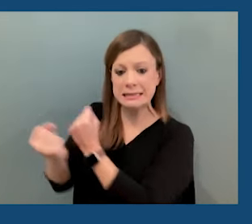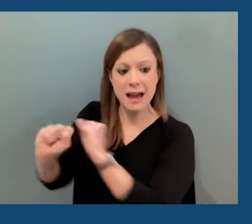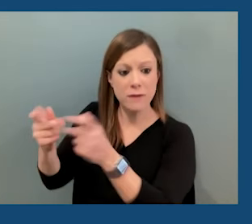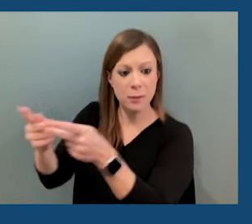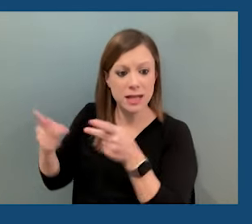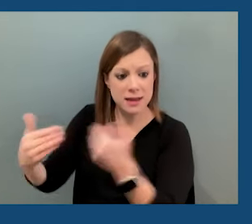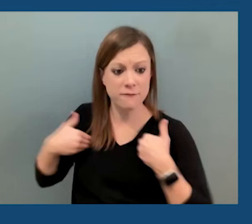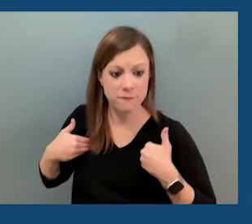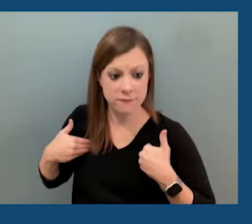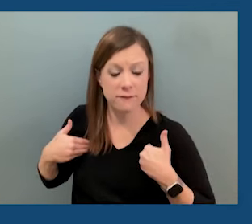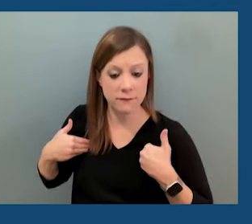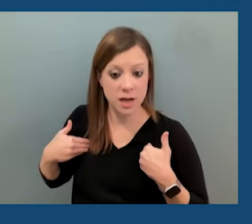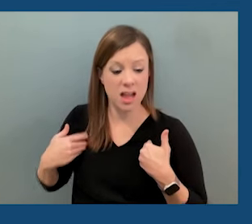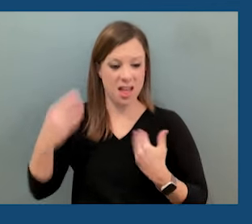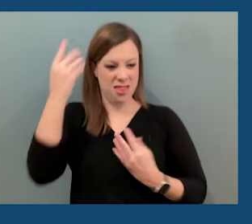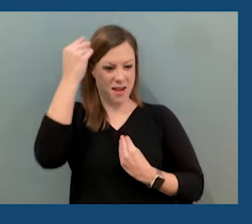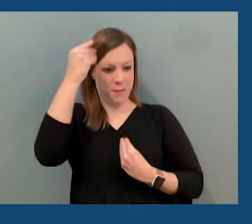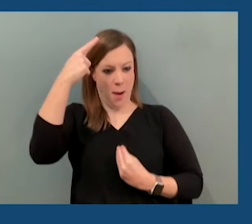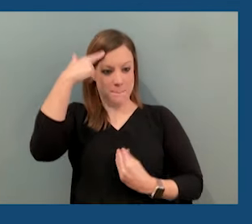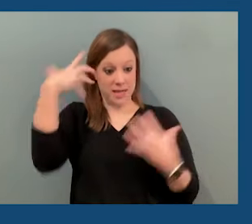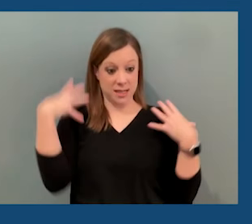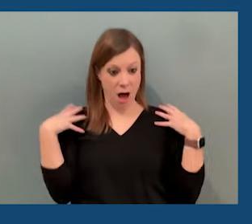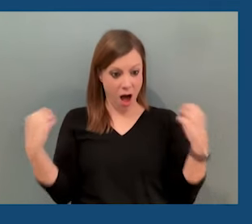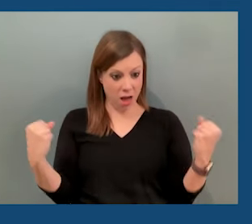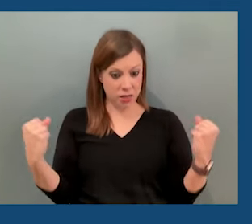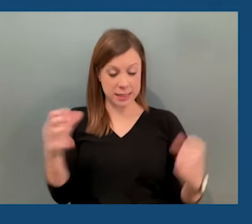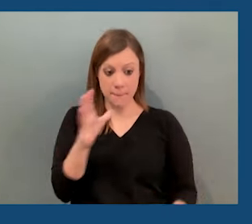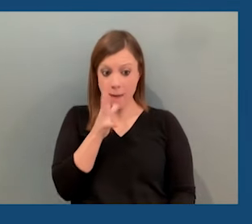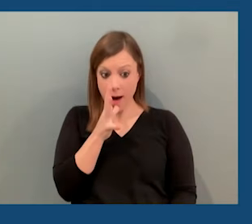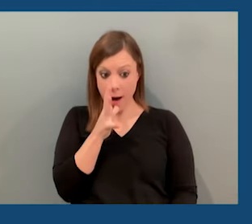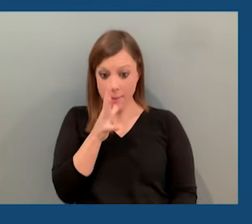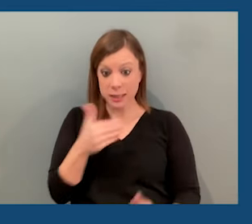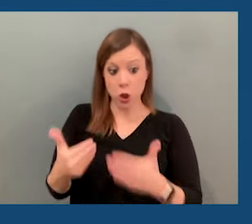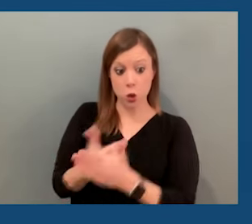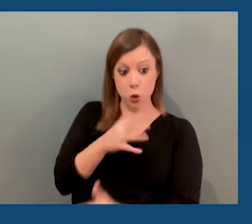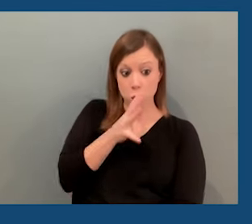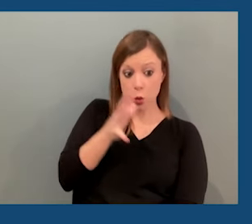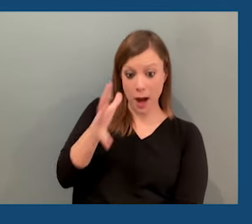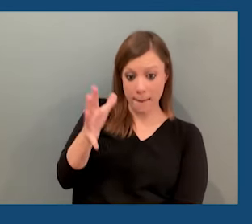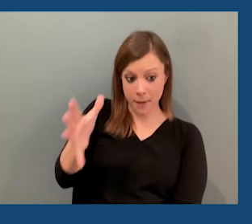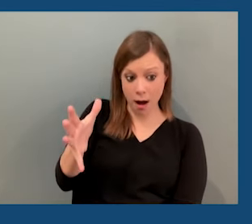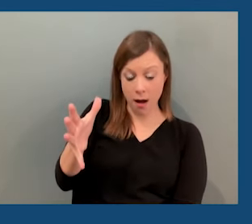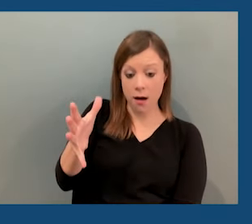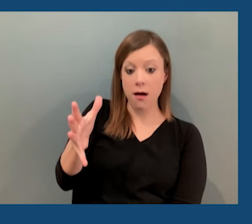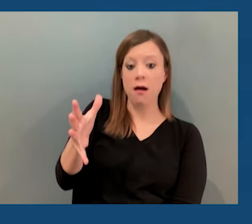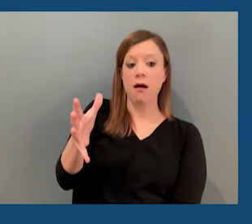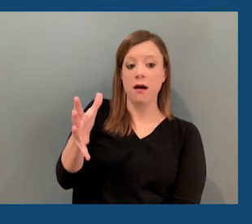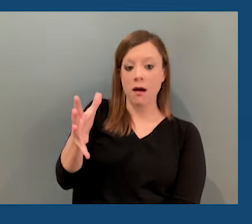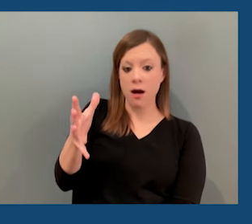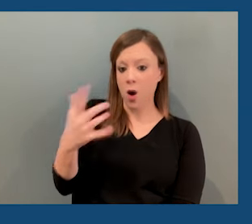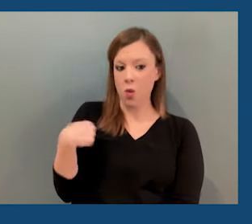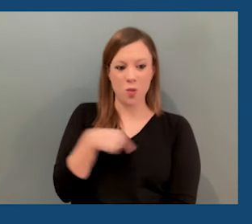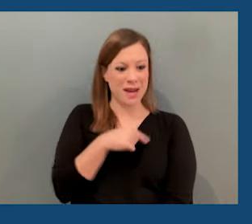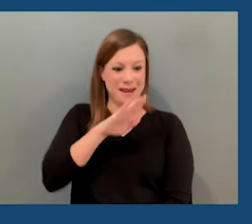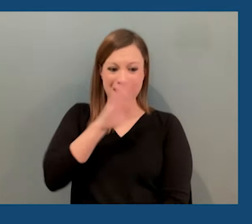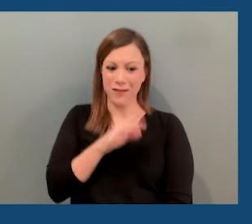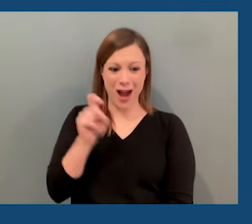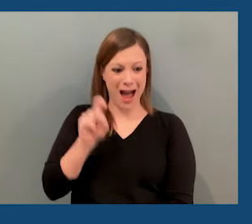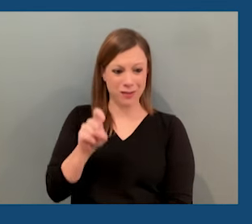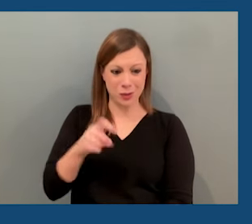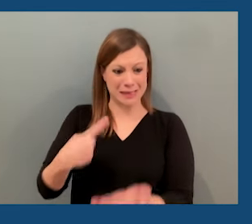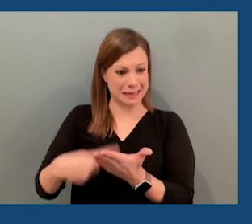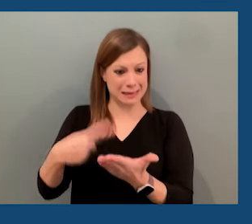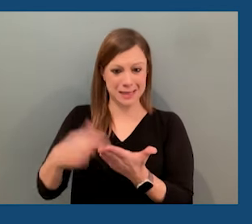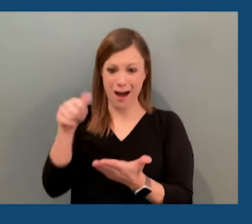a mom, as a fairly new grandma, I never thought I'd be having to talk about another crisis in our state, and that is